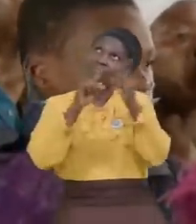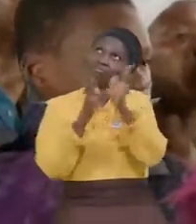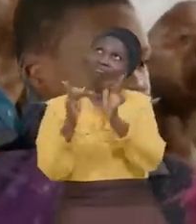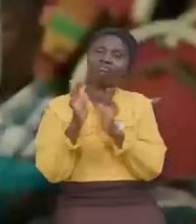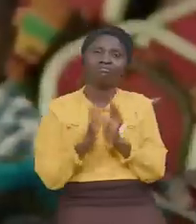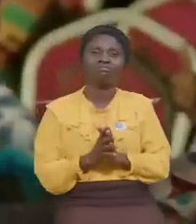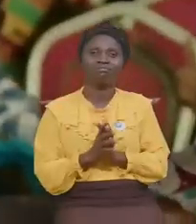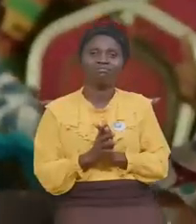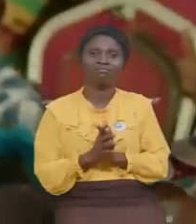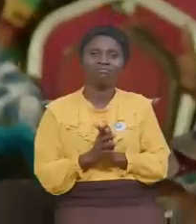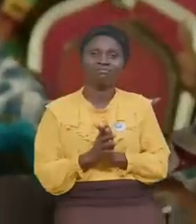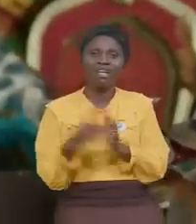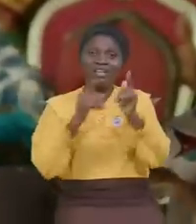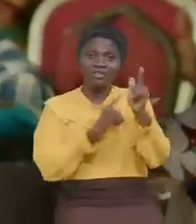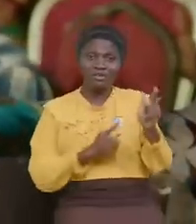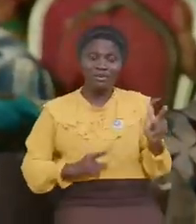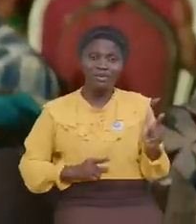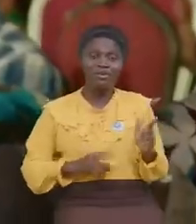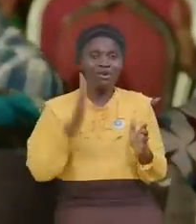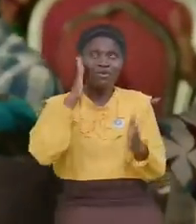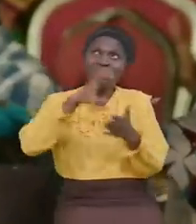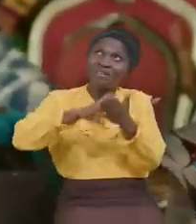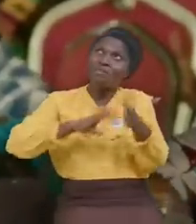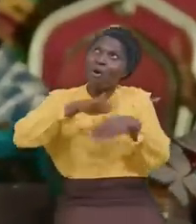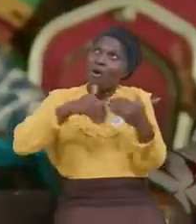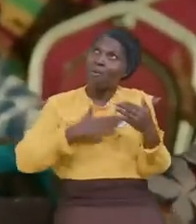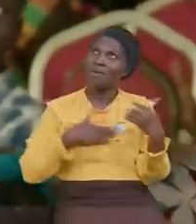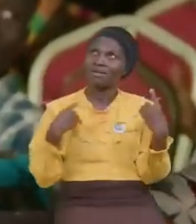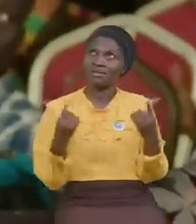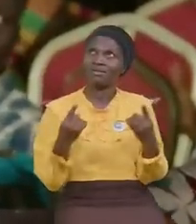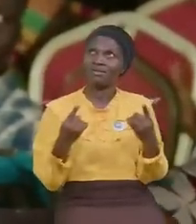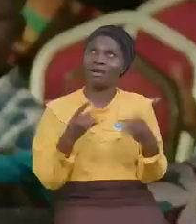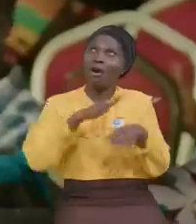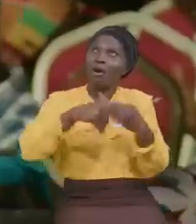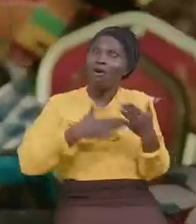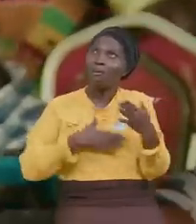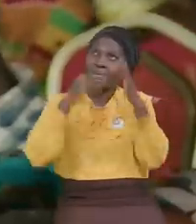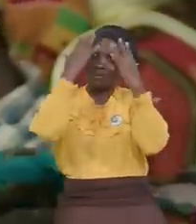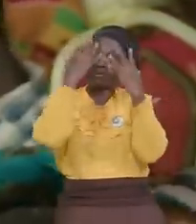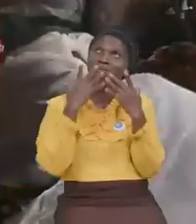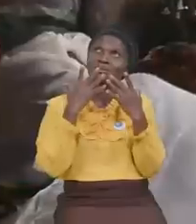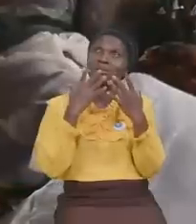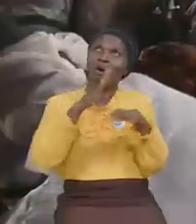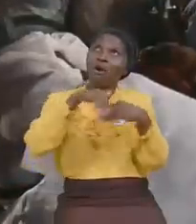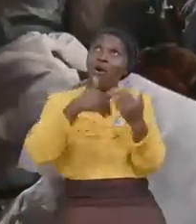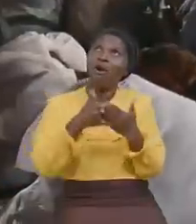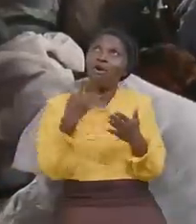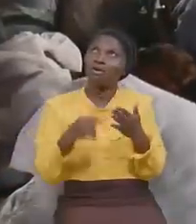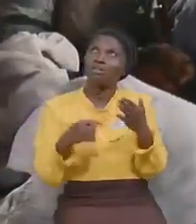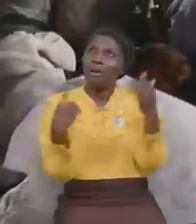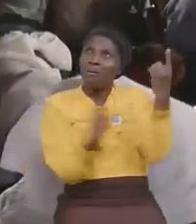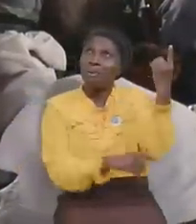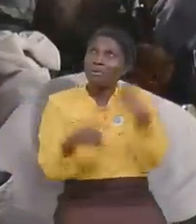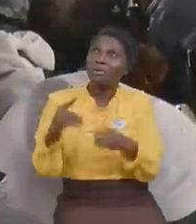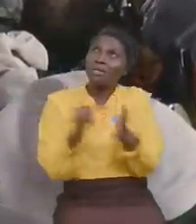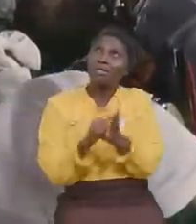And the Lord is going to take away all my sin, all my sorrow, all the punishment awaiting